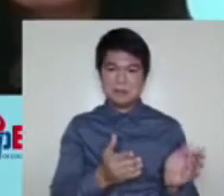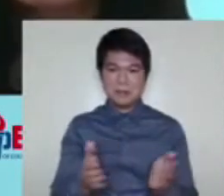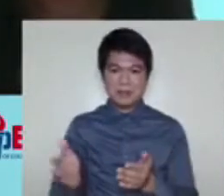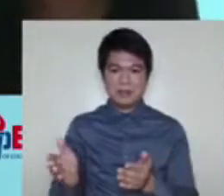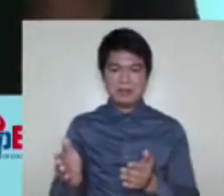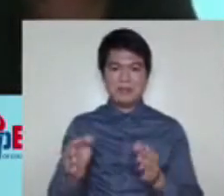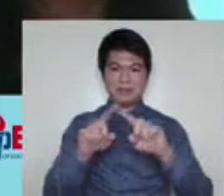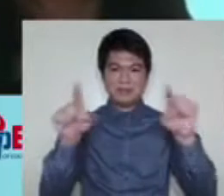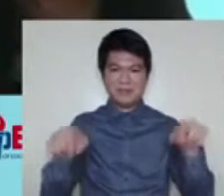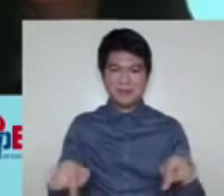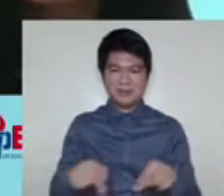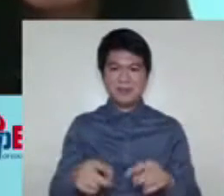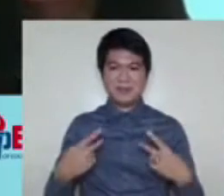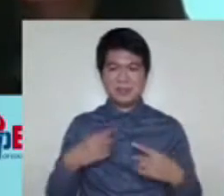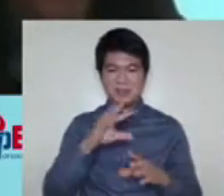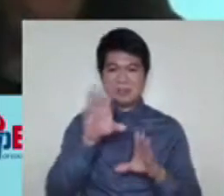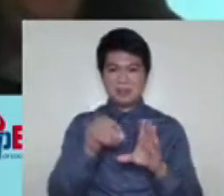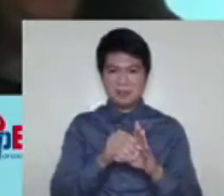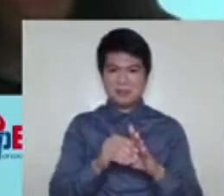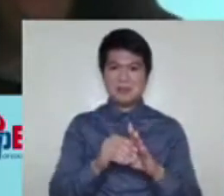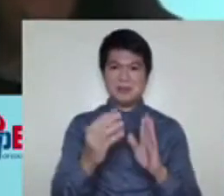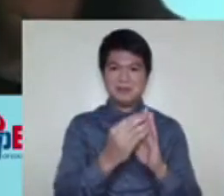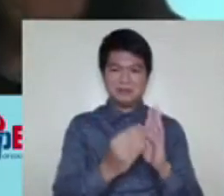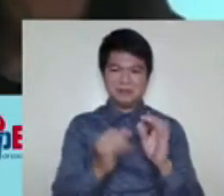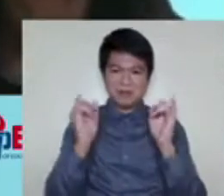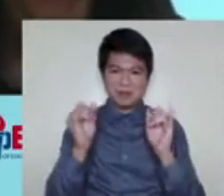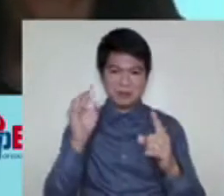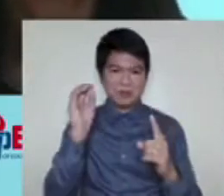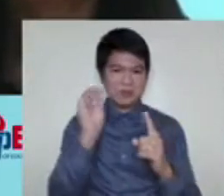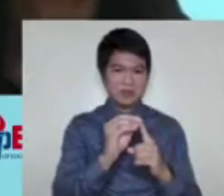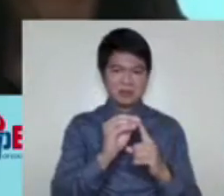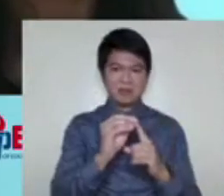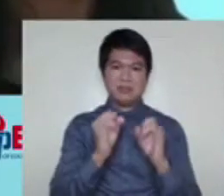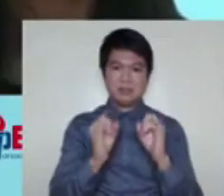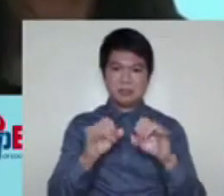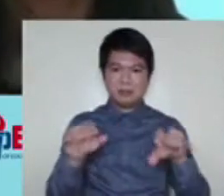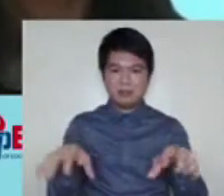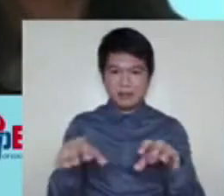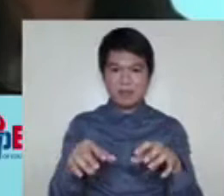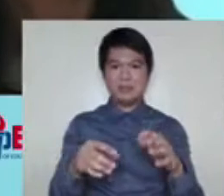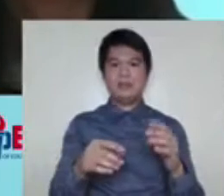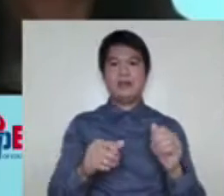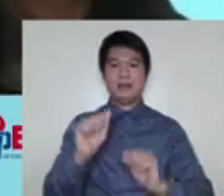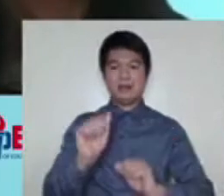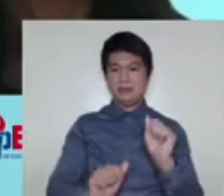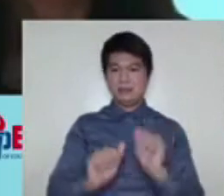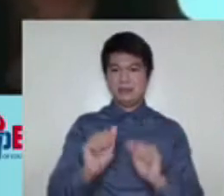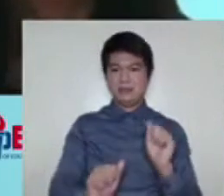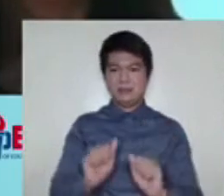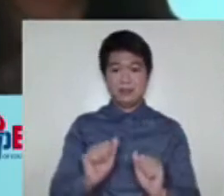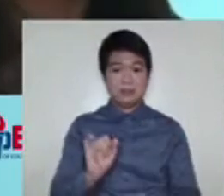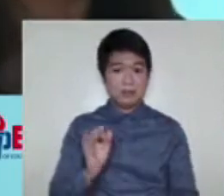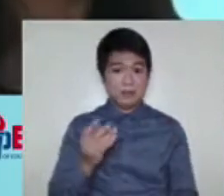of instruction, learning objectives, instructional activities, and assessments. And if you are able to reflect all of